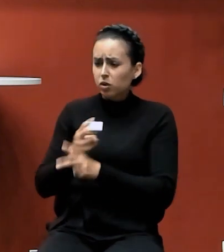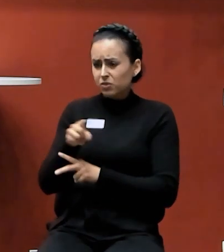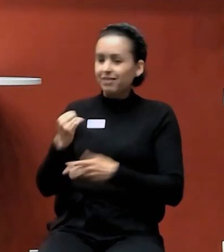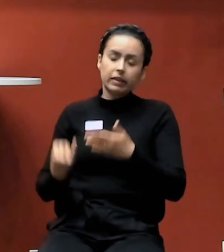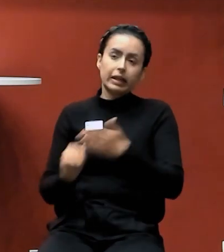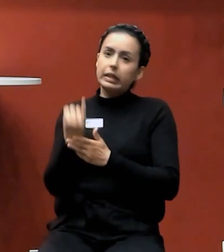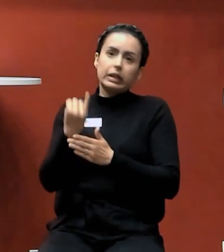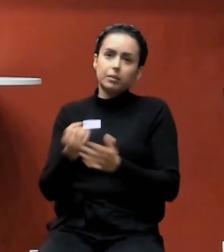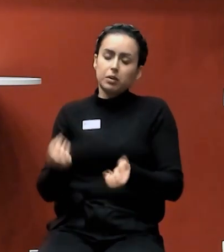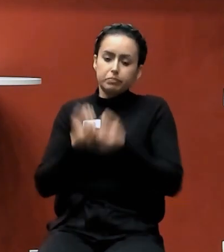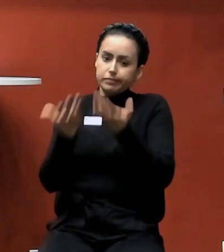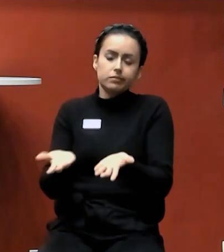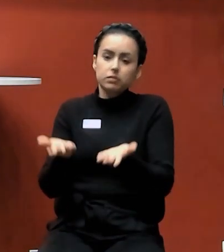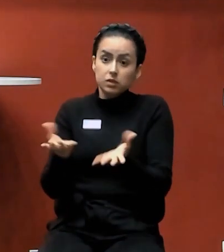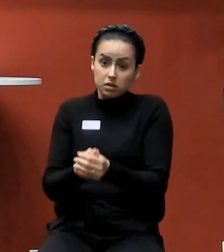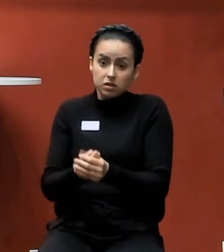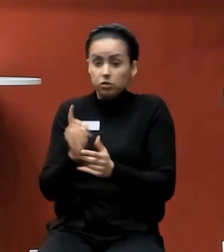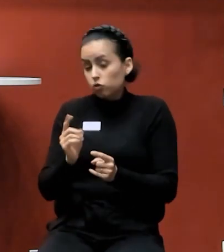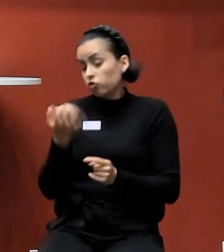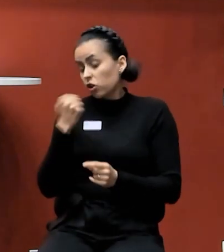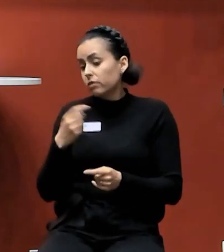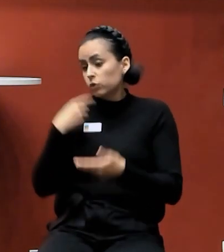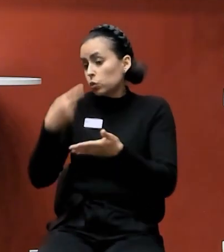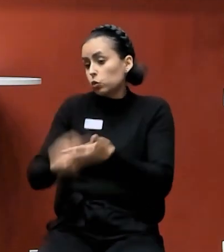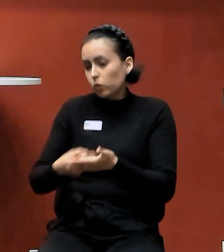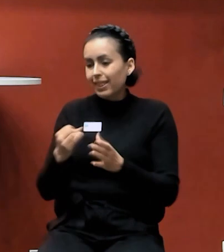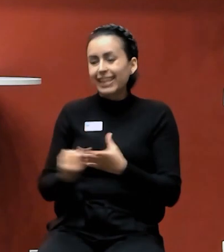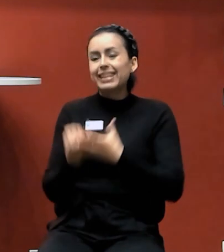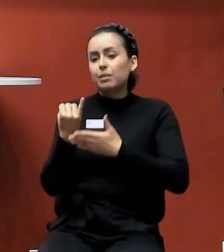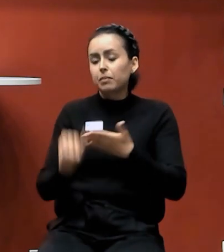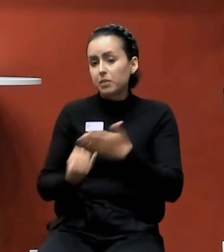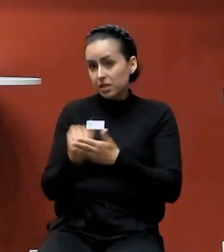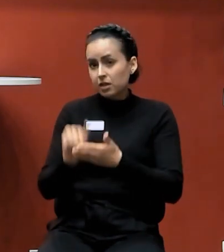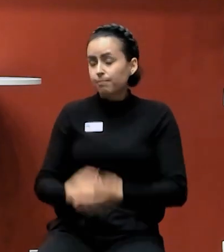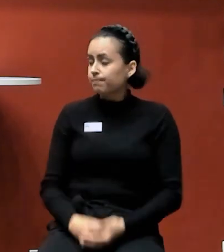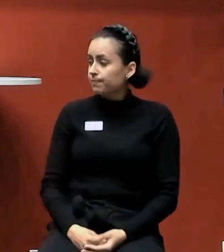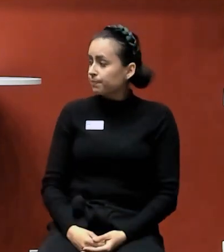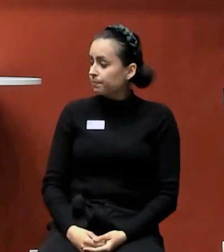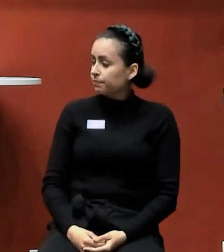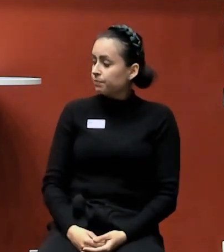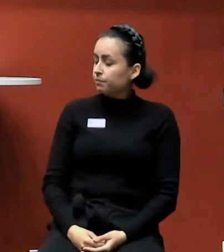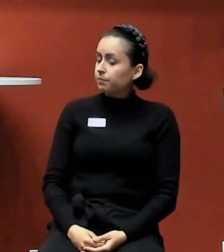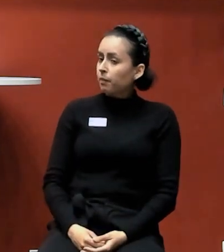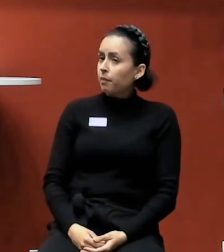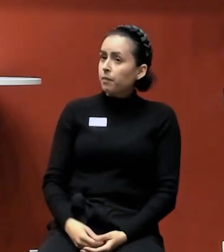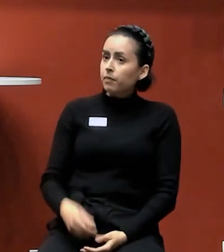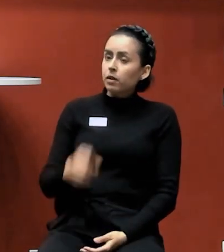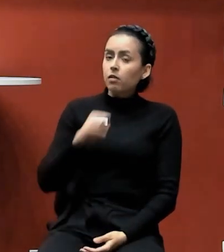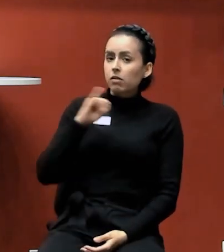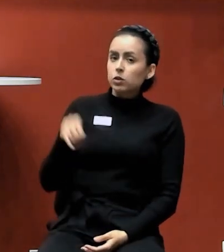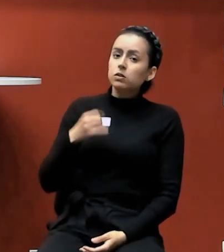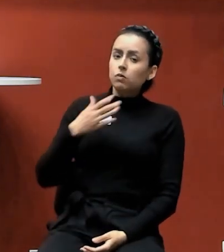phenomenon, if that's what we call it? I would say, in the way I've experienced this is